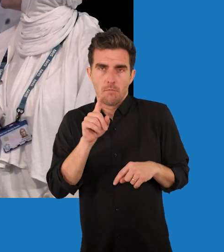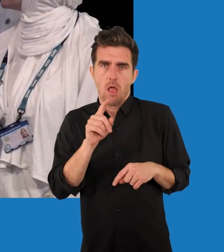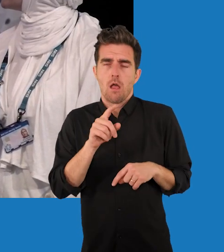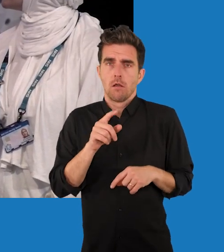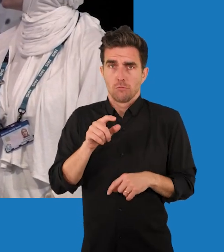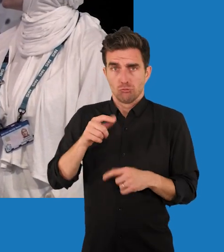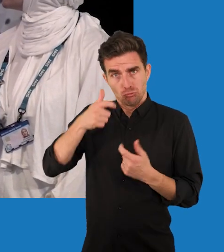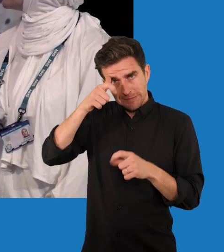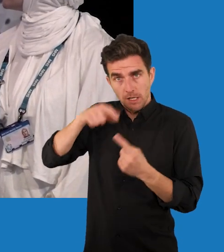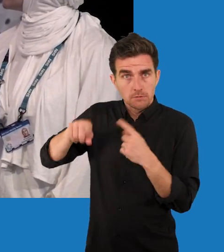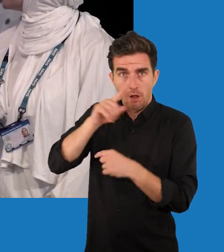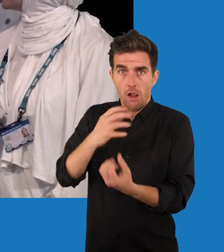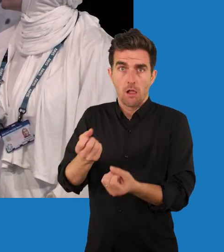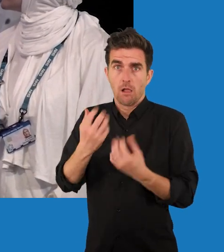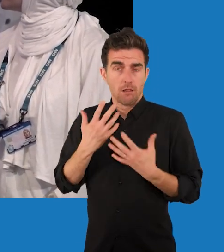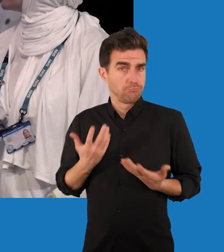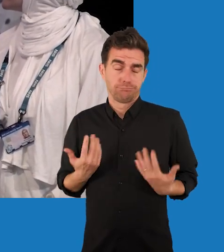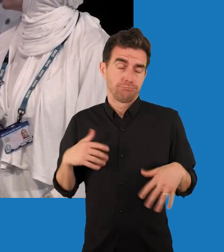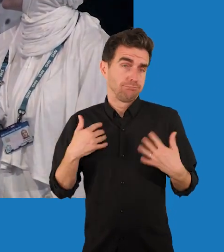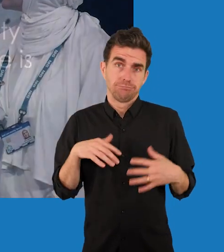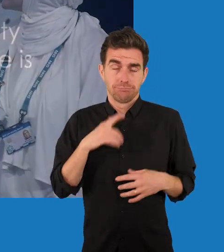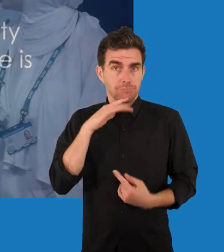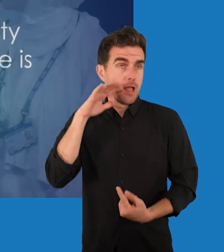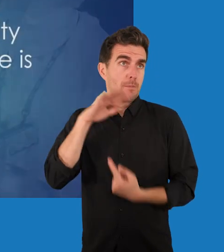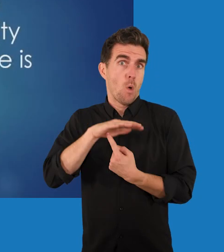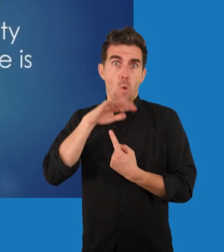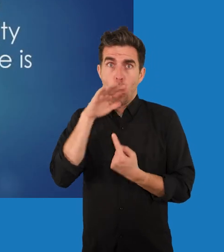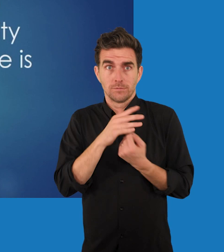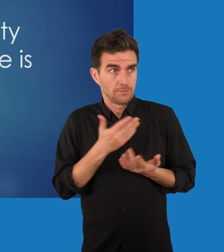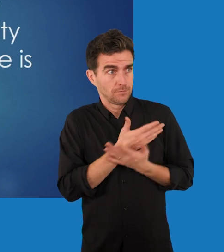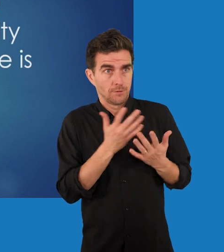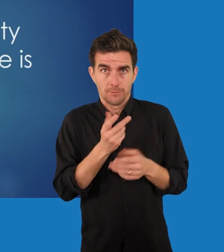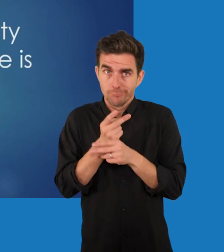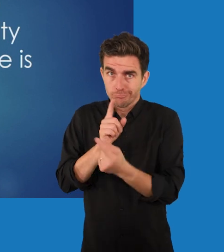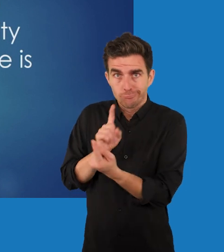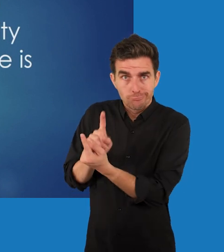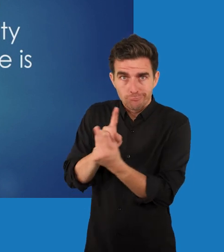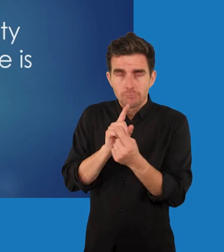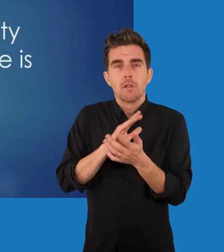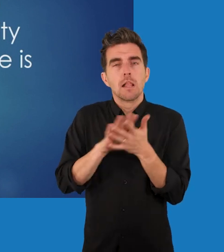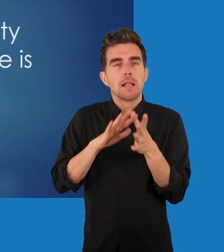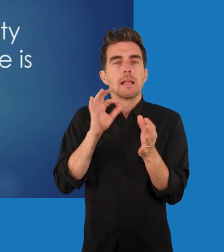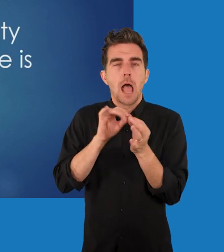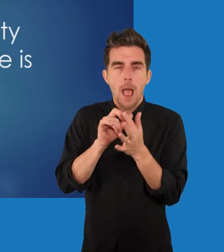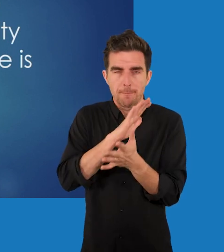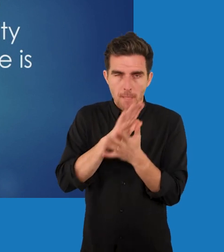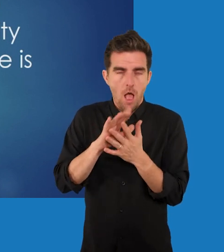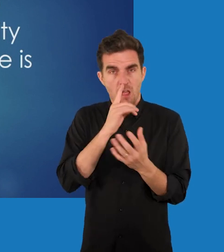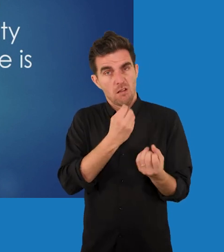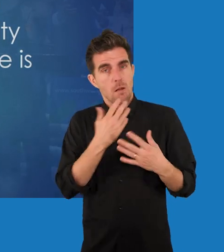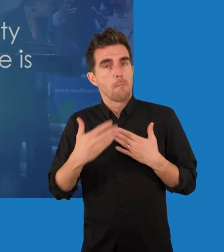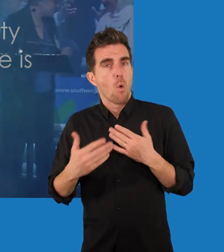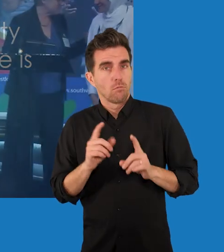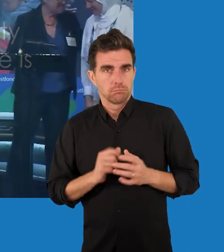But I think this quote from one of our residents says it all, and just how much they value them. Habiba, come and tell us some